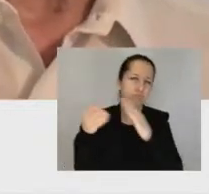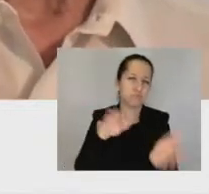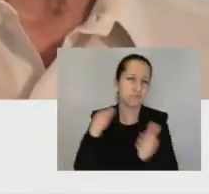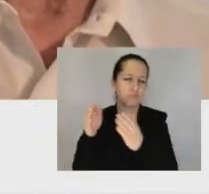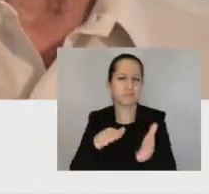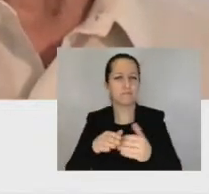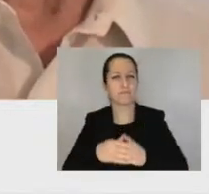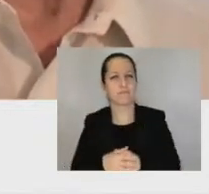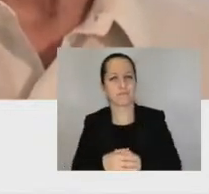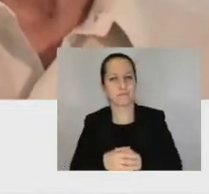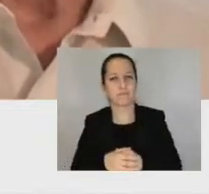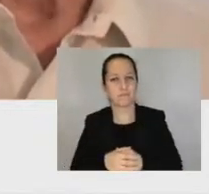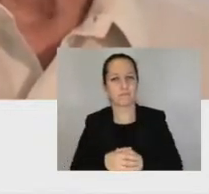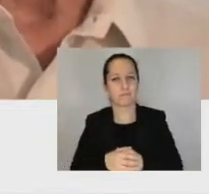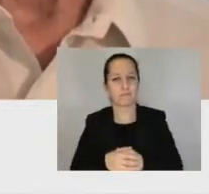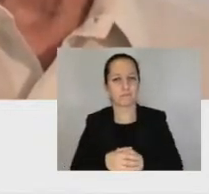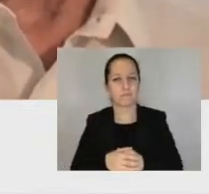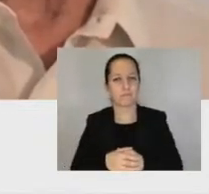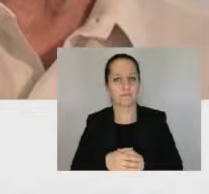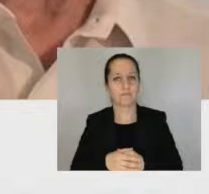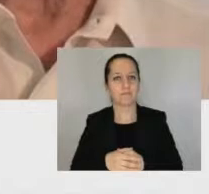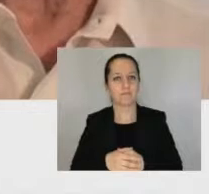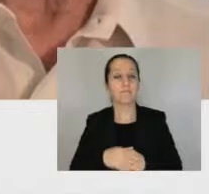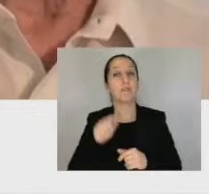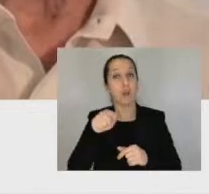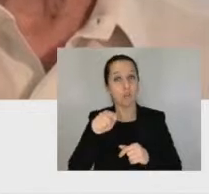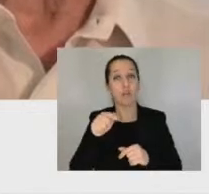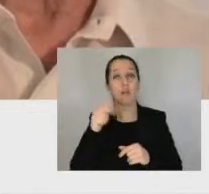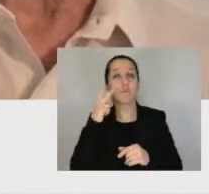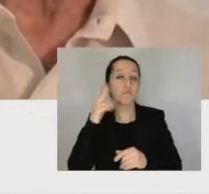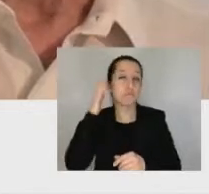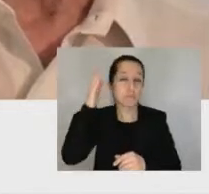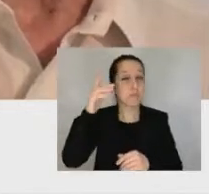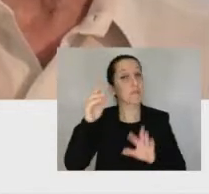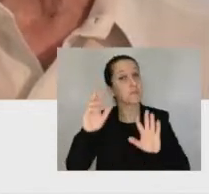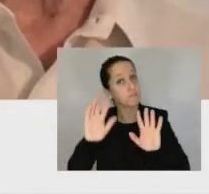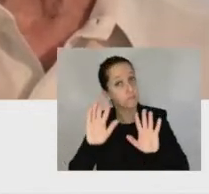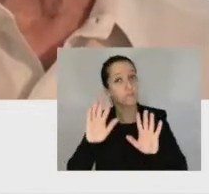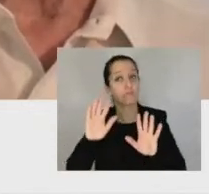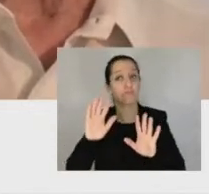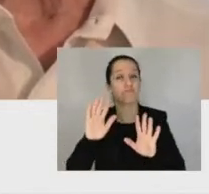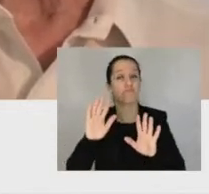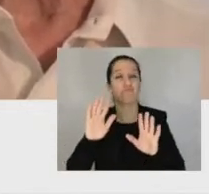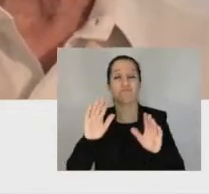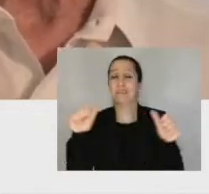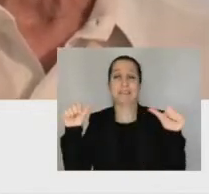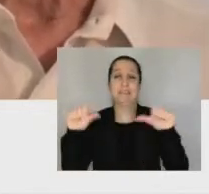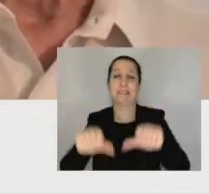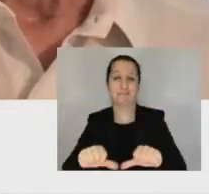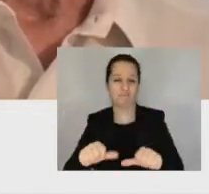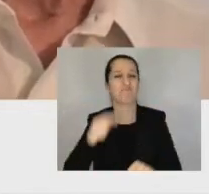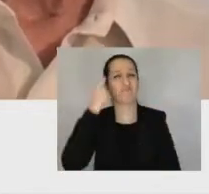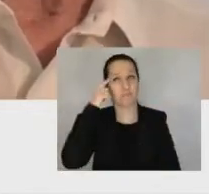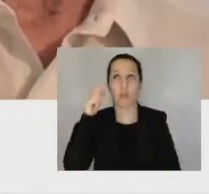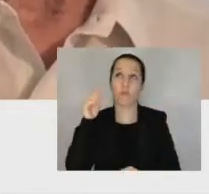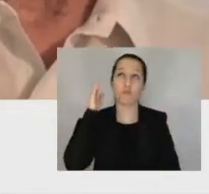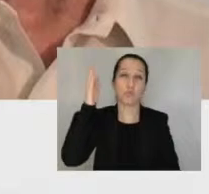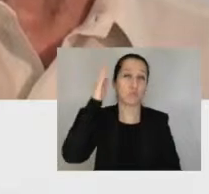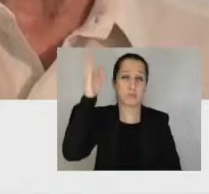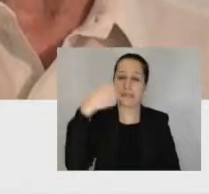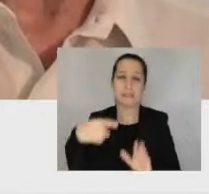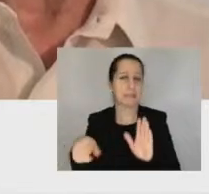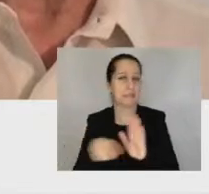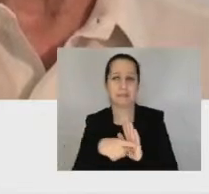That's all pretty depressing. I talk about the importance of dignity and freedom. Where